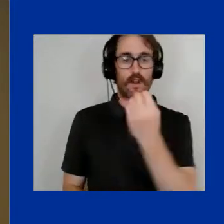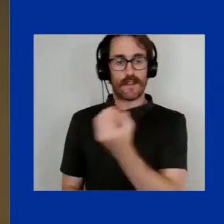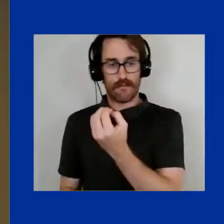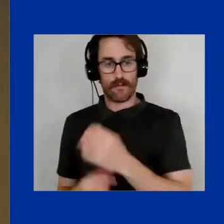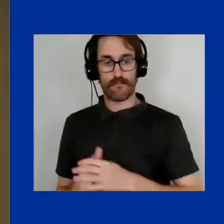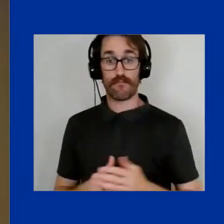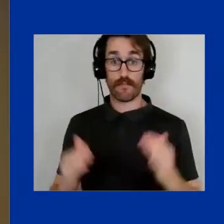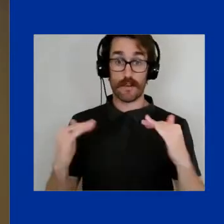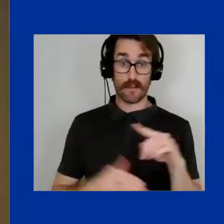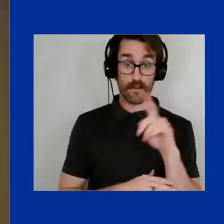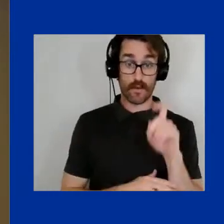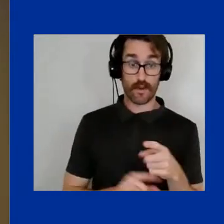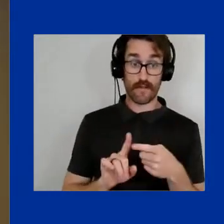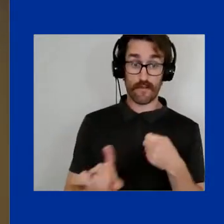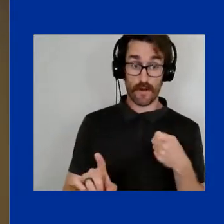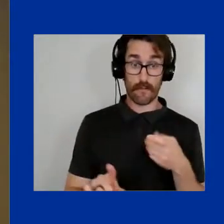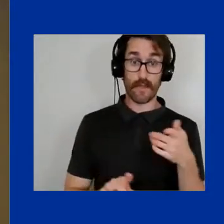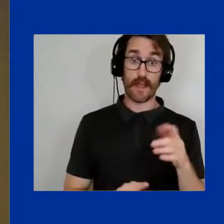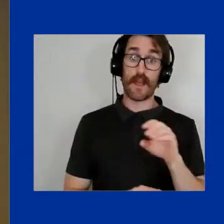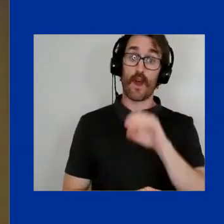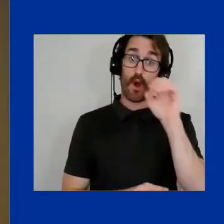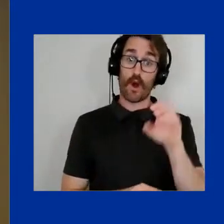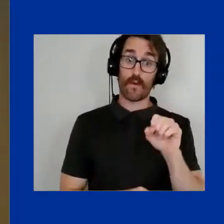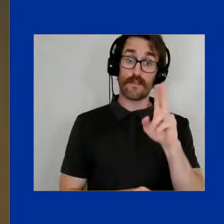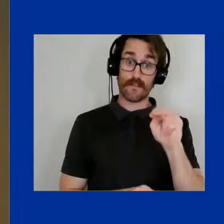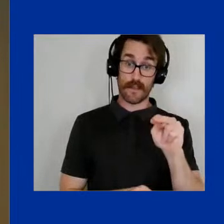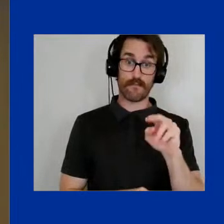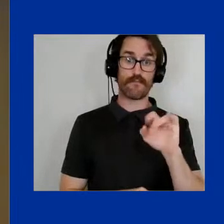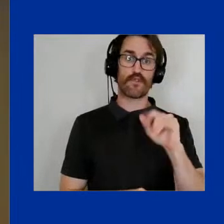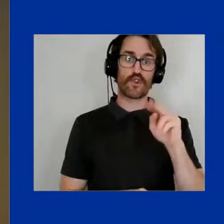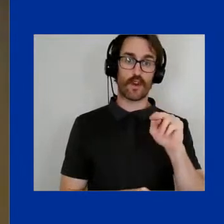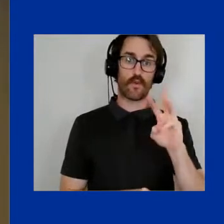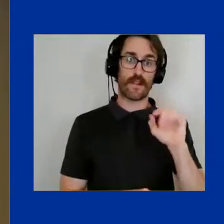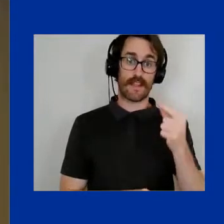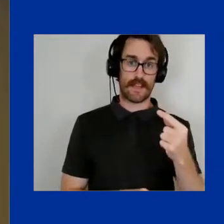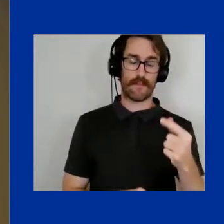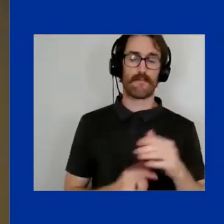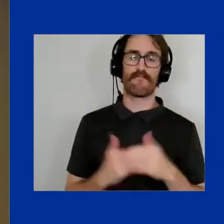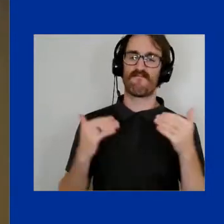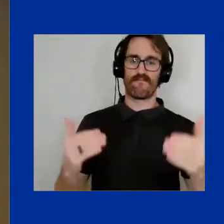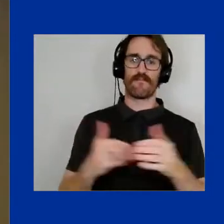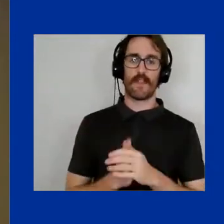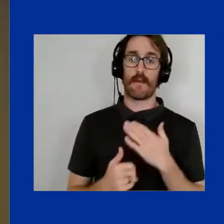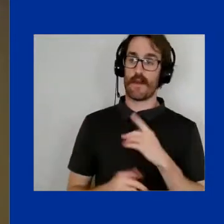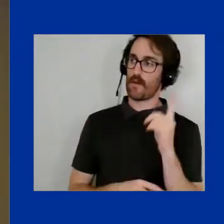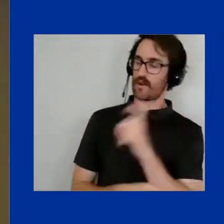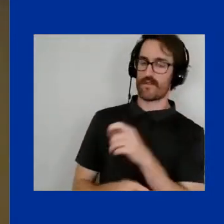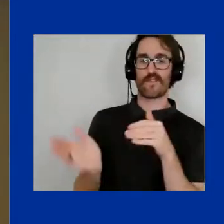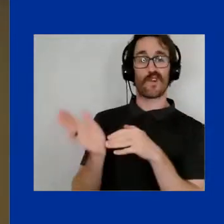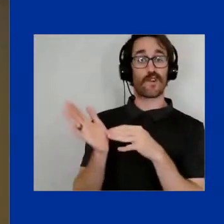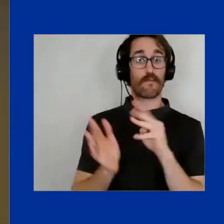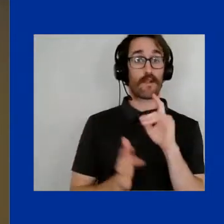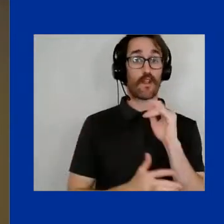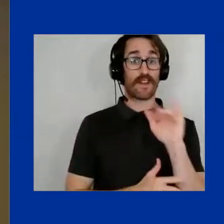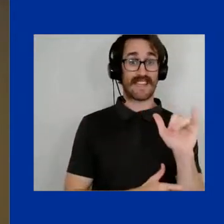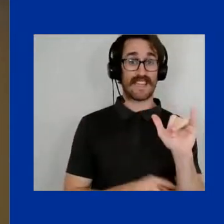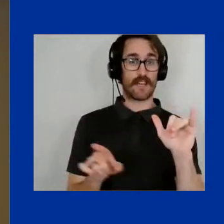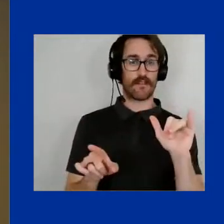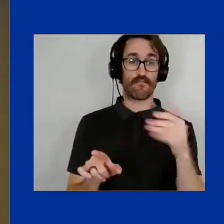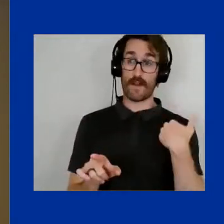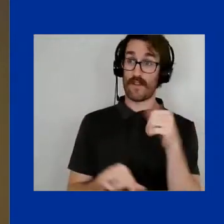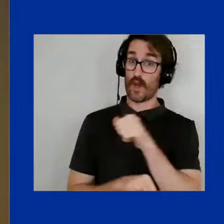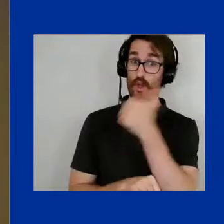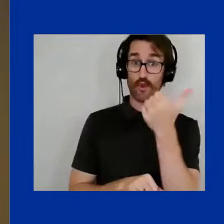Question will be from the Ottawa Sun. John Willing, please go ahead. Thank you. A question for Dr. Malogny. Are you considering any other